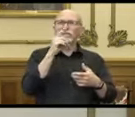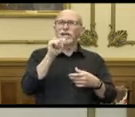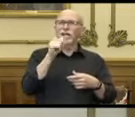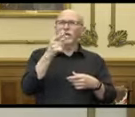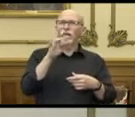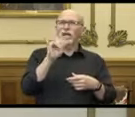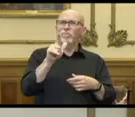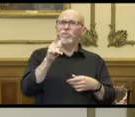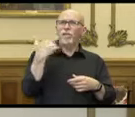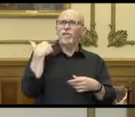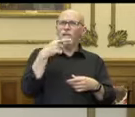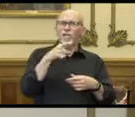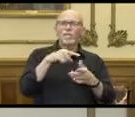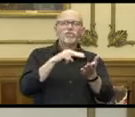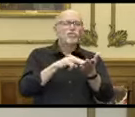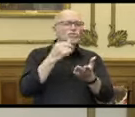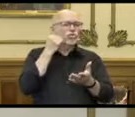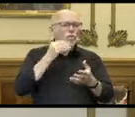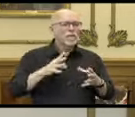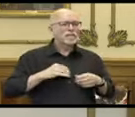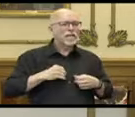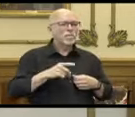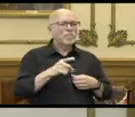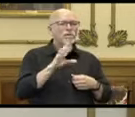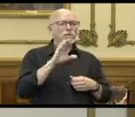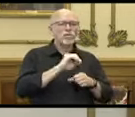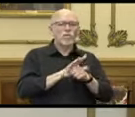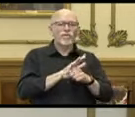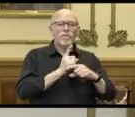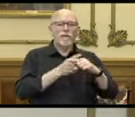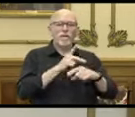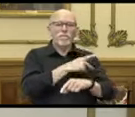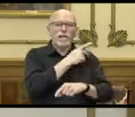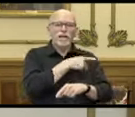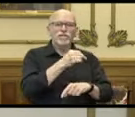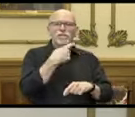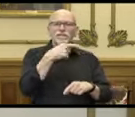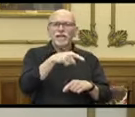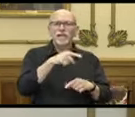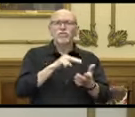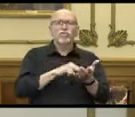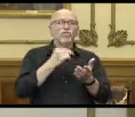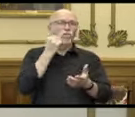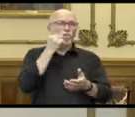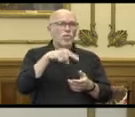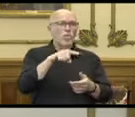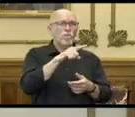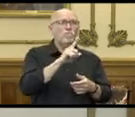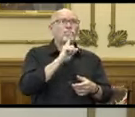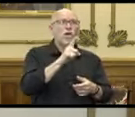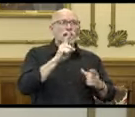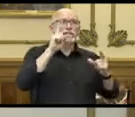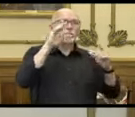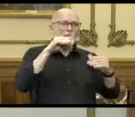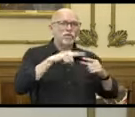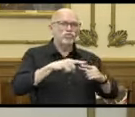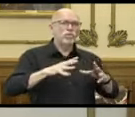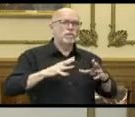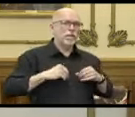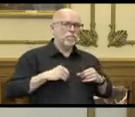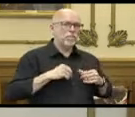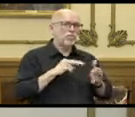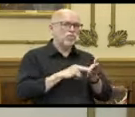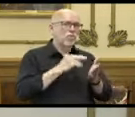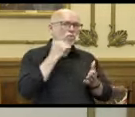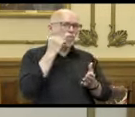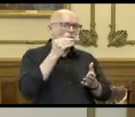for nursing homes accepting COVID-positive patients, and it said nursing homes are expected to. Can